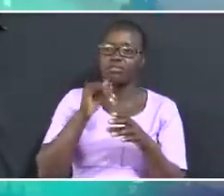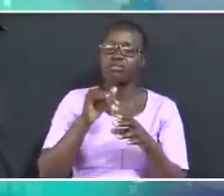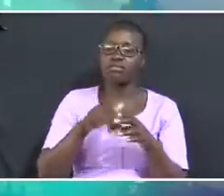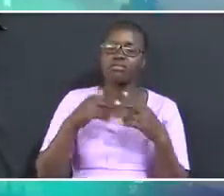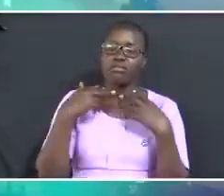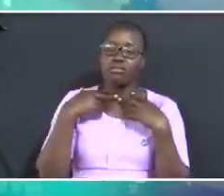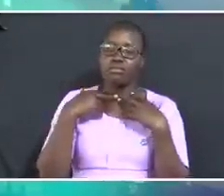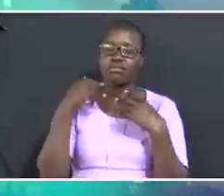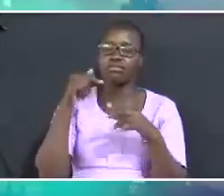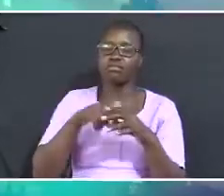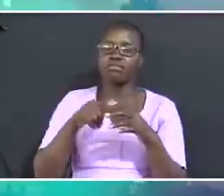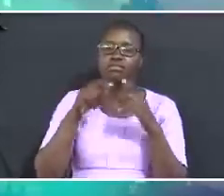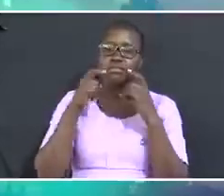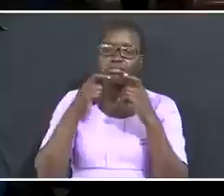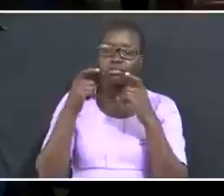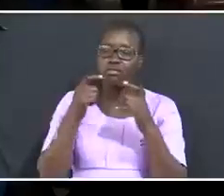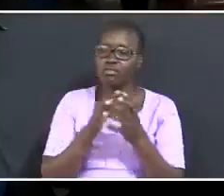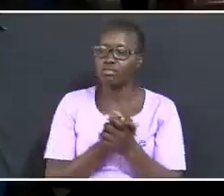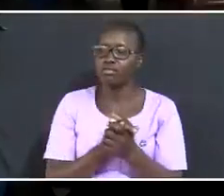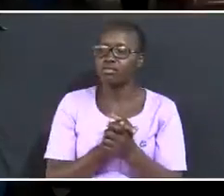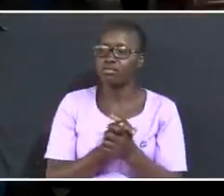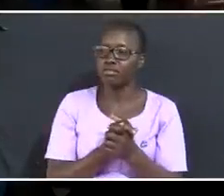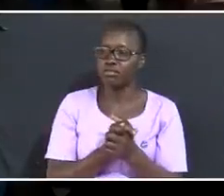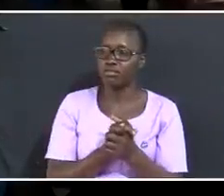to sin.